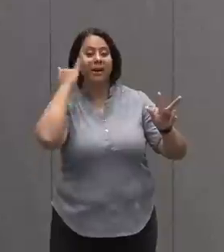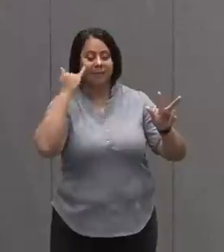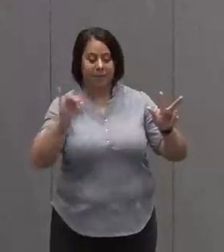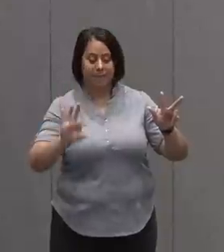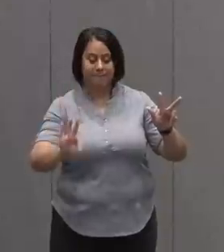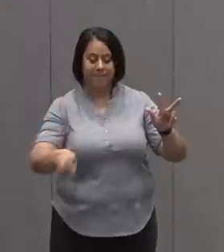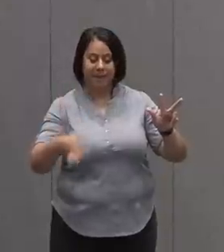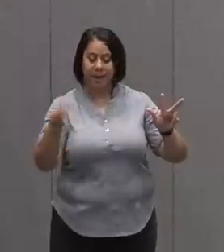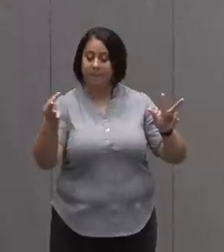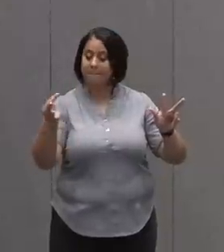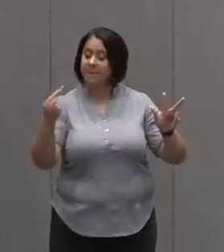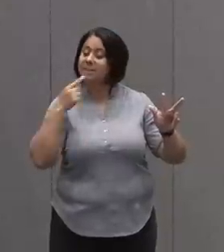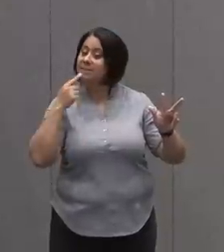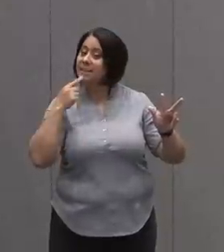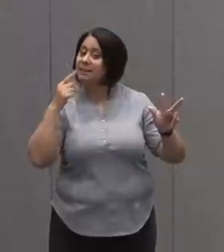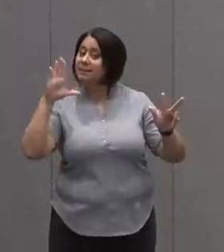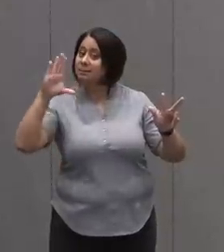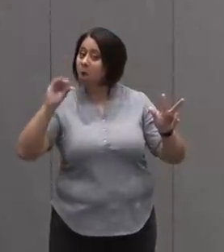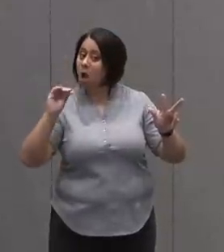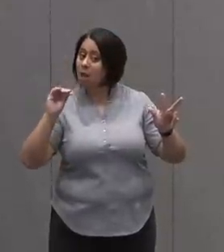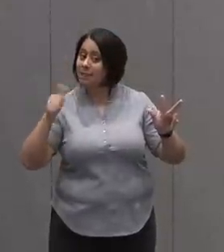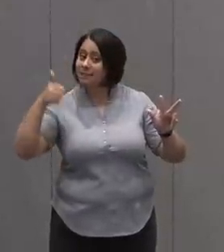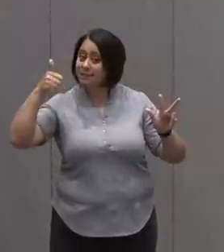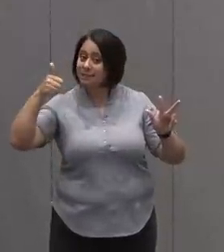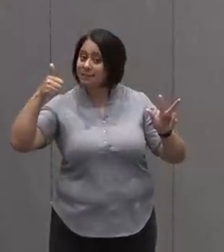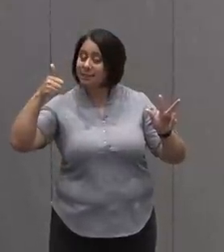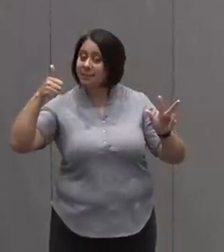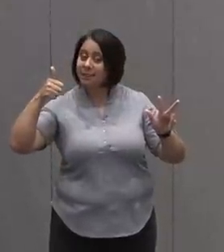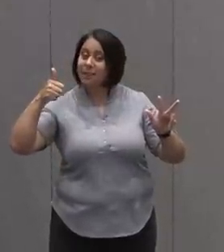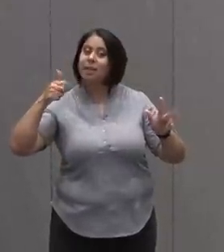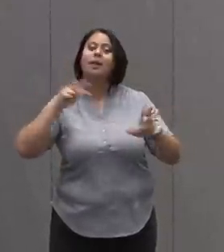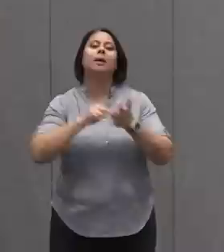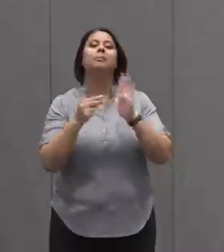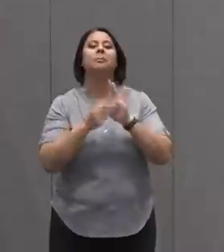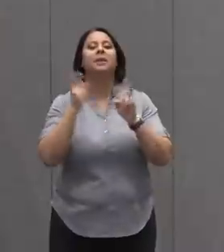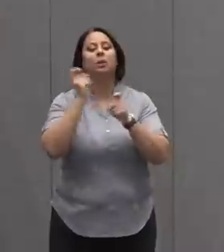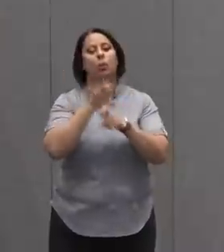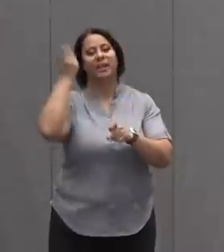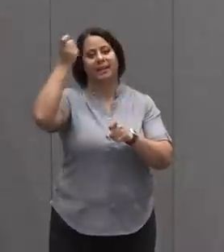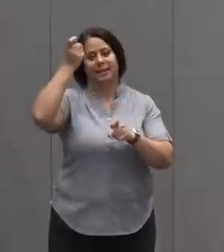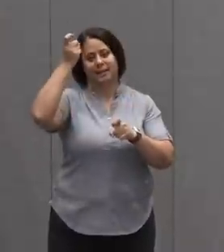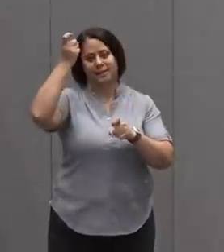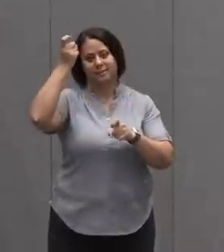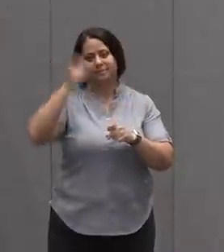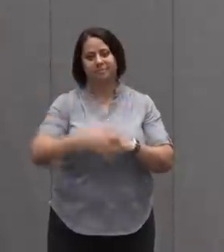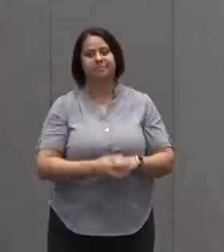that said smallest, that would mean that the smallest of the numbers is the one that wins that round.